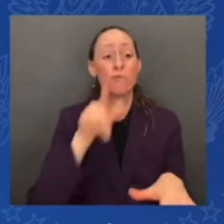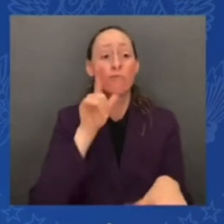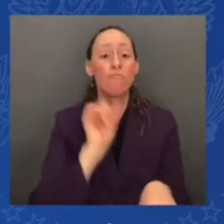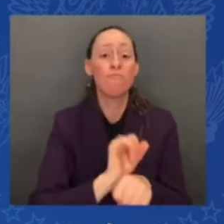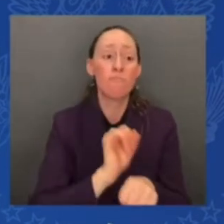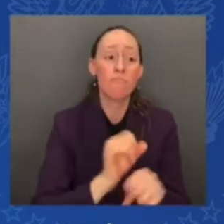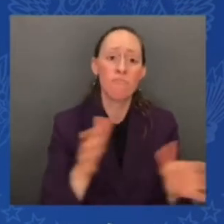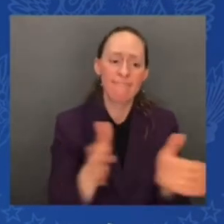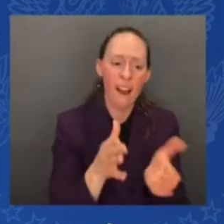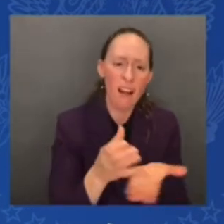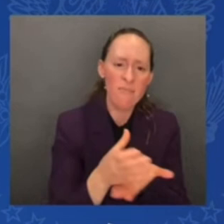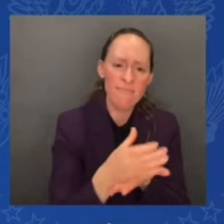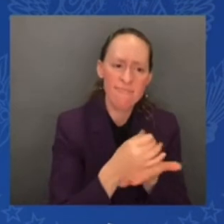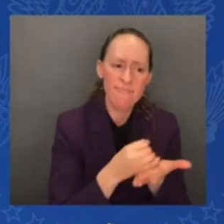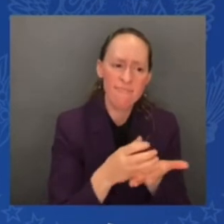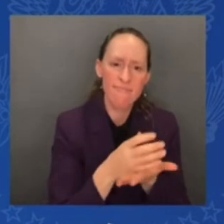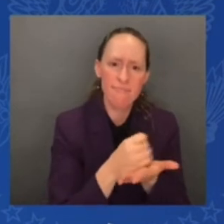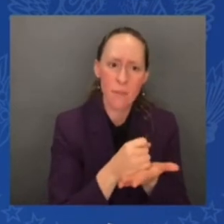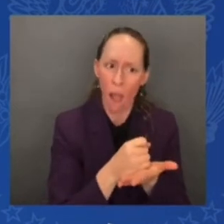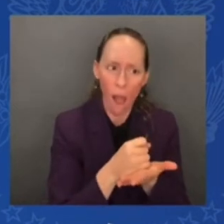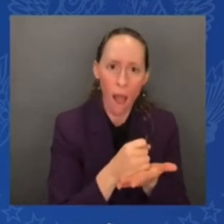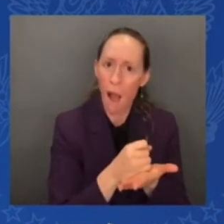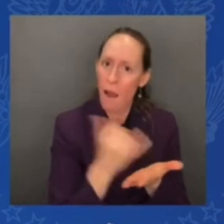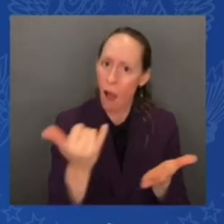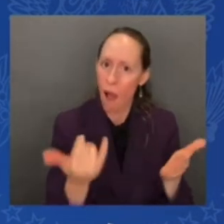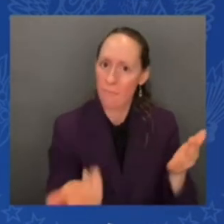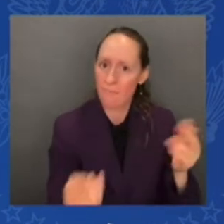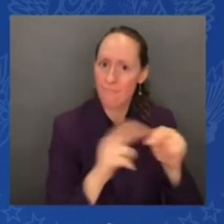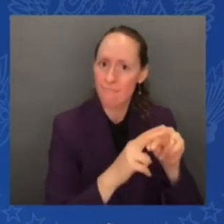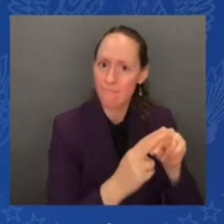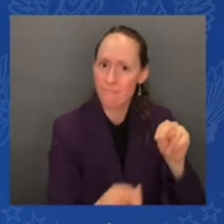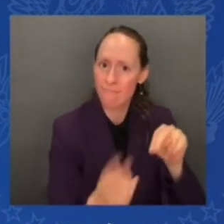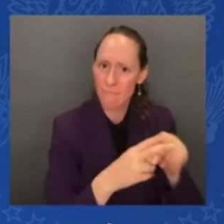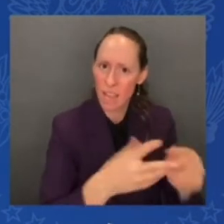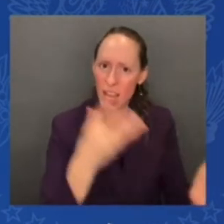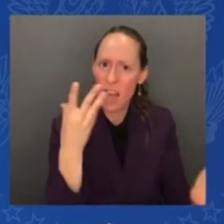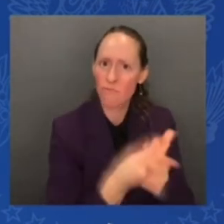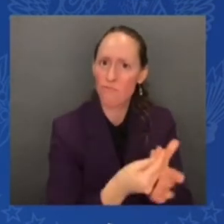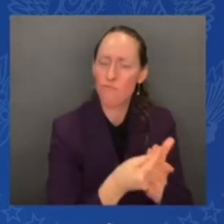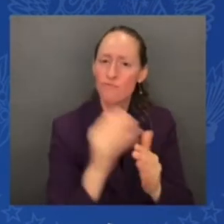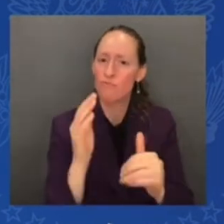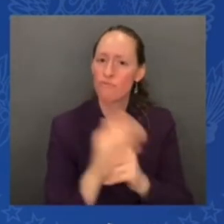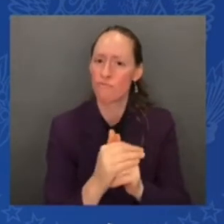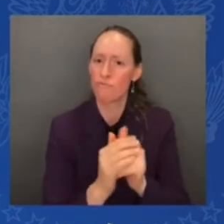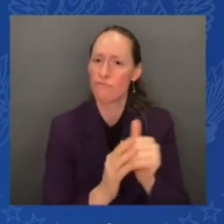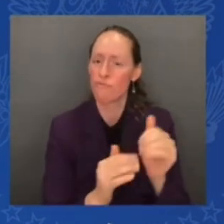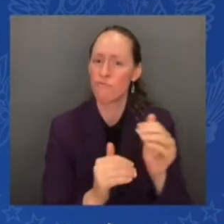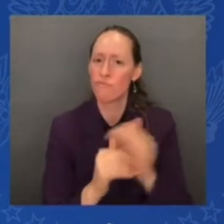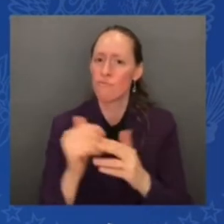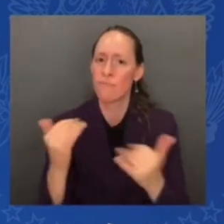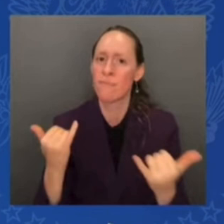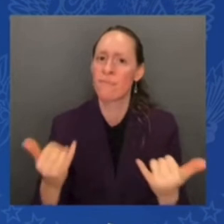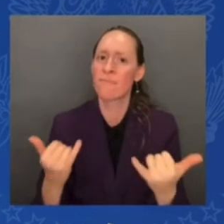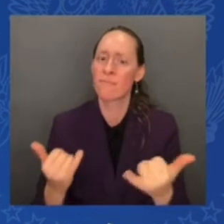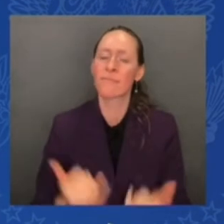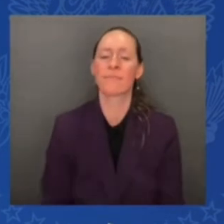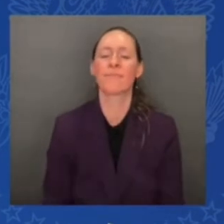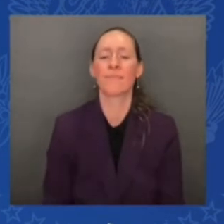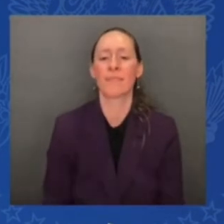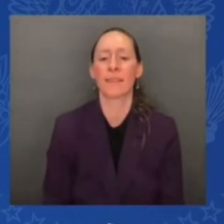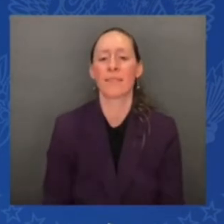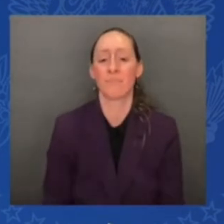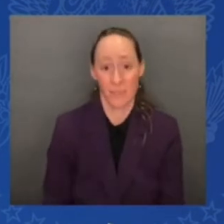the supply chain. For example, we couldn't access semiconductors during the pandemic because the factories making them